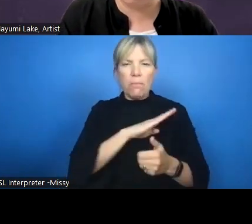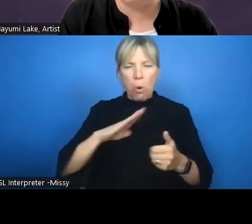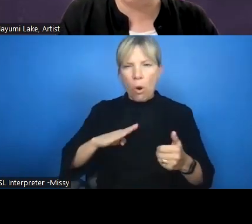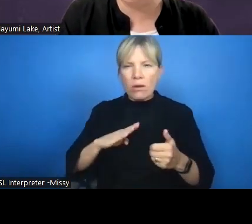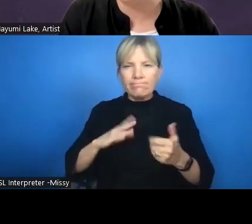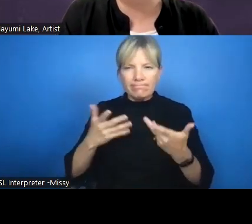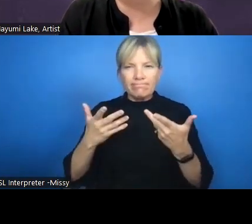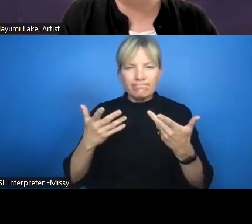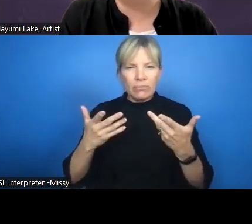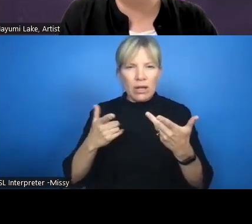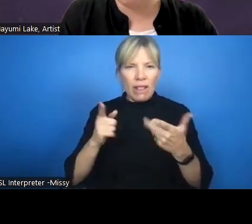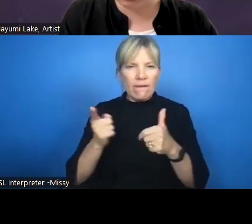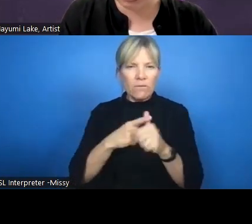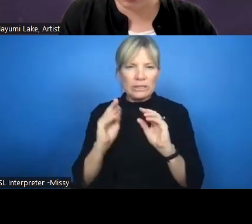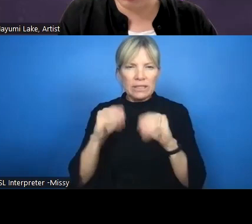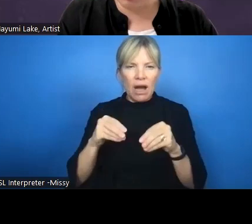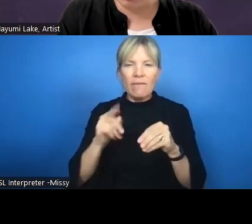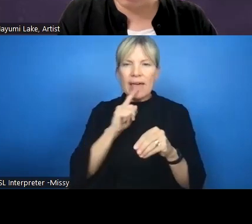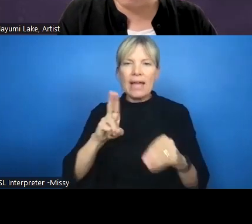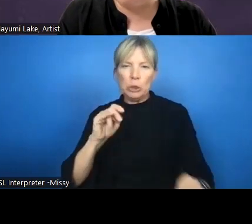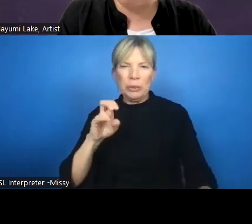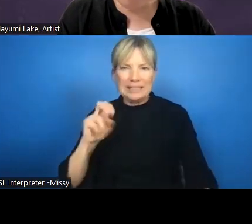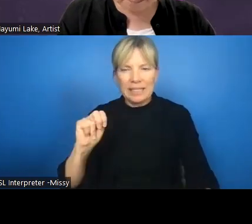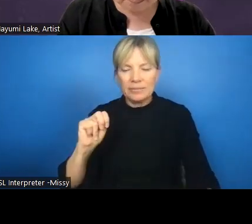first iteration of the Unison.